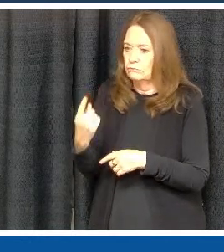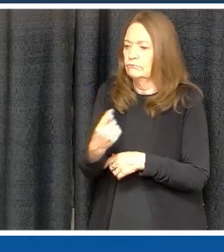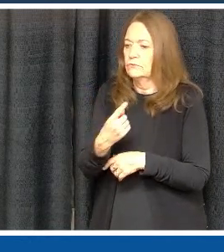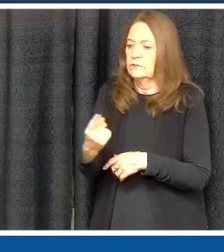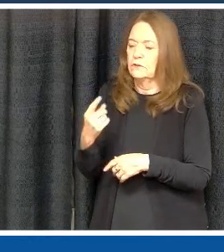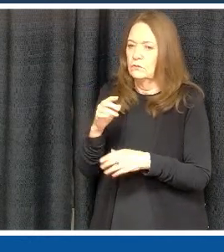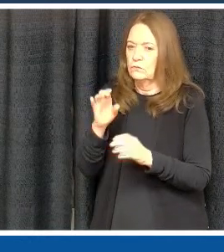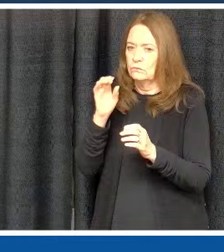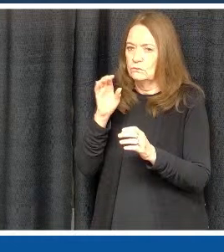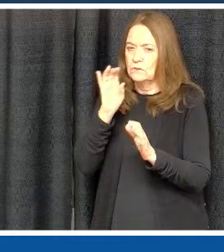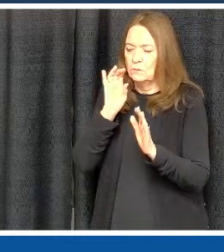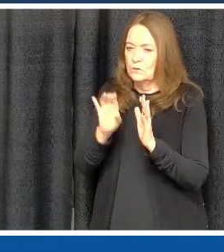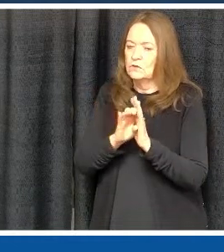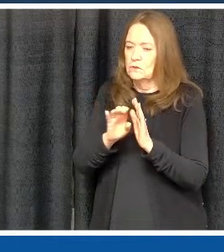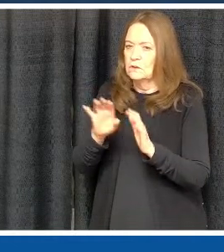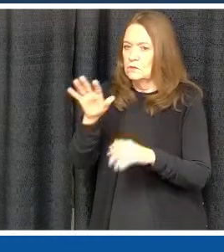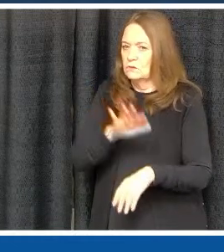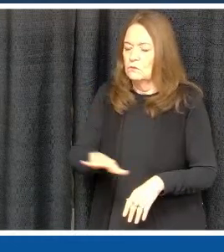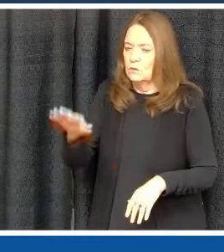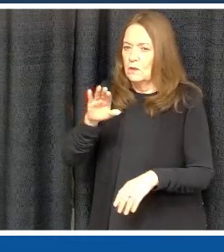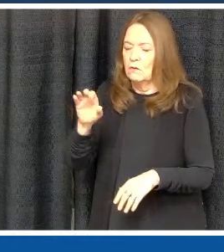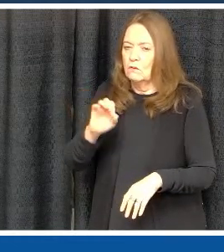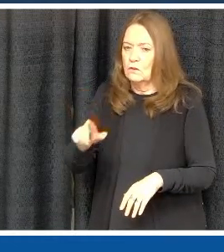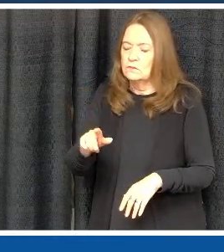It was pretty prevalent throughout Clarksville.